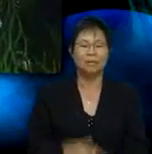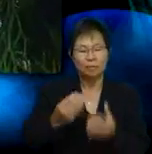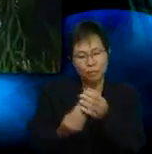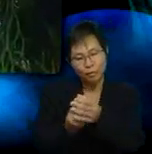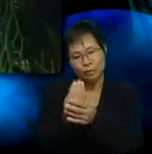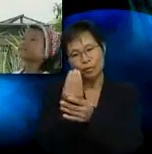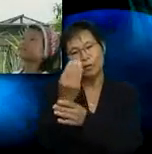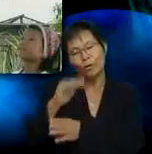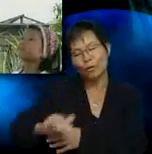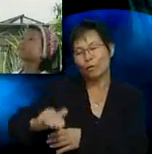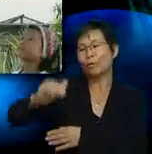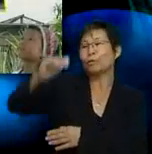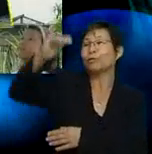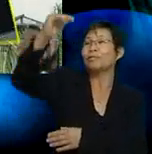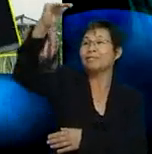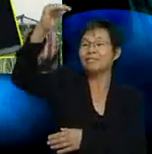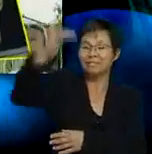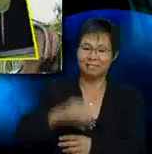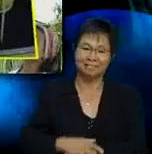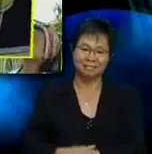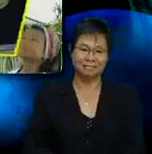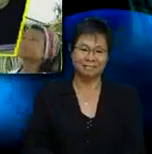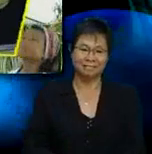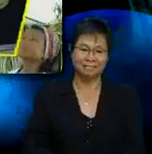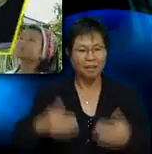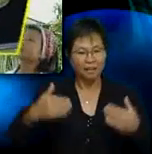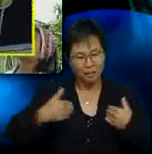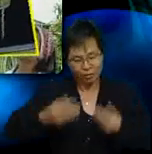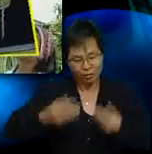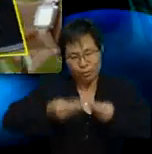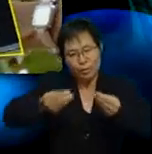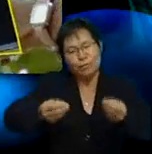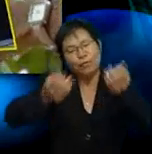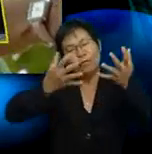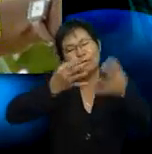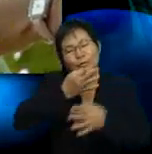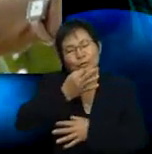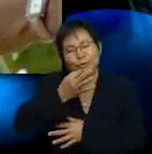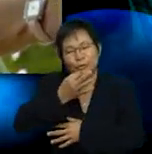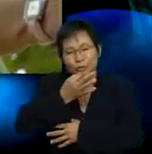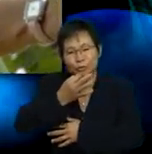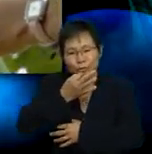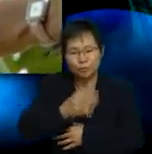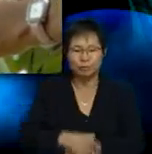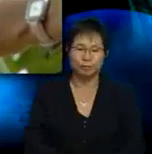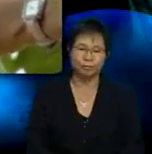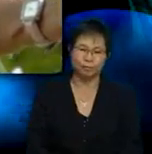My plant has grown taller, has given me many fruits.